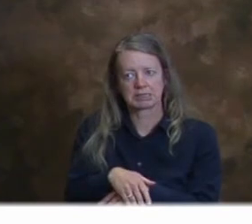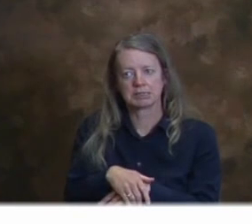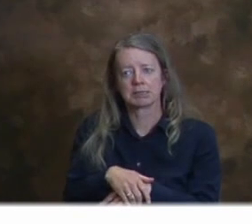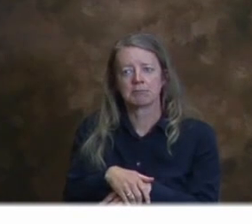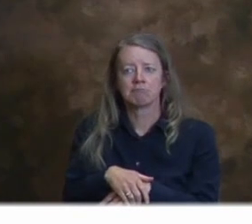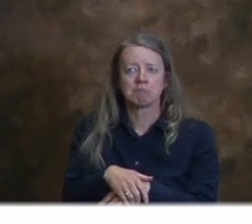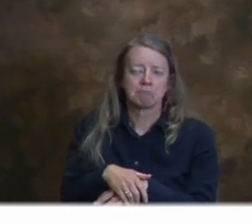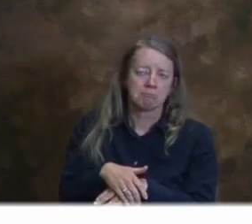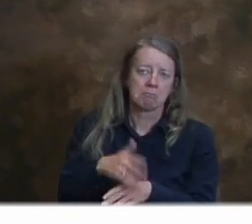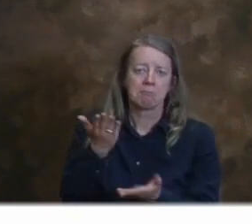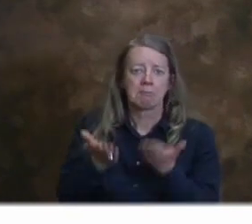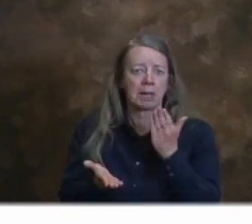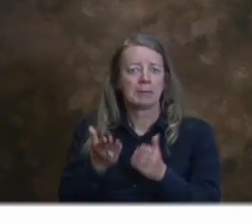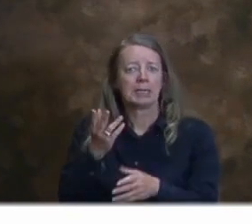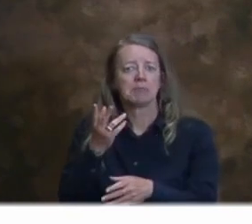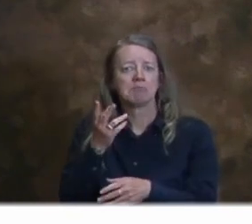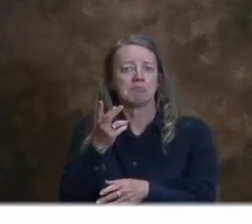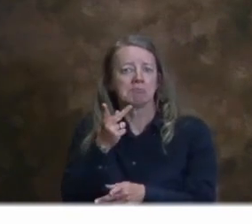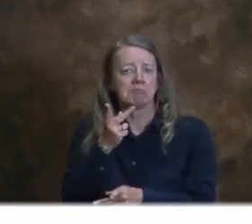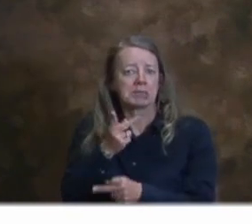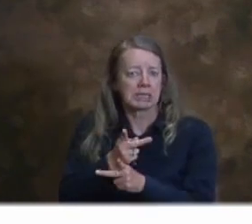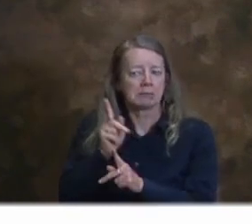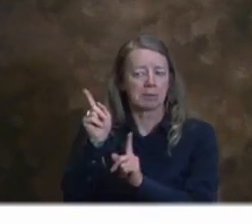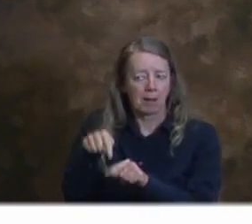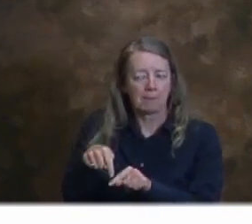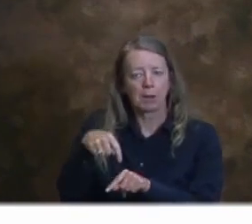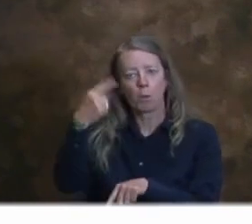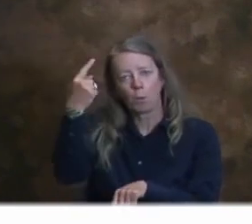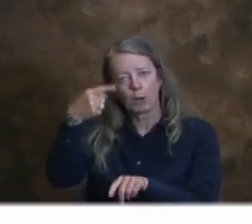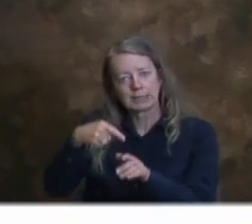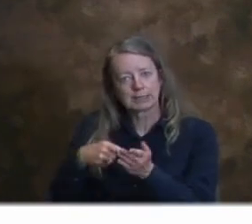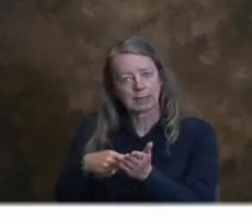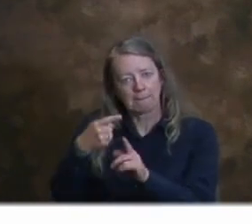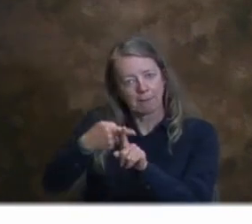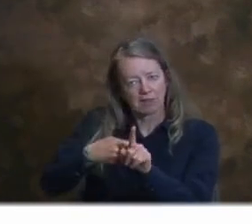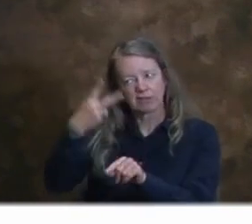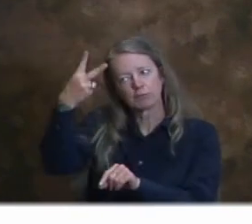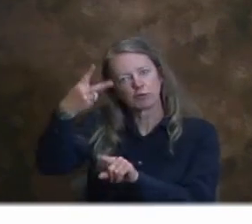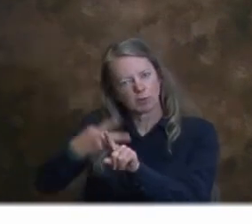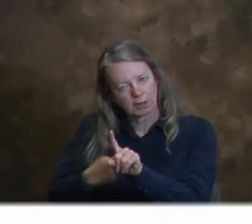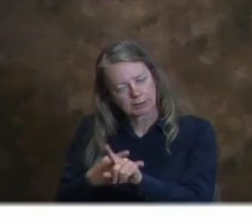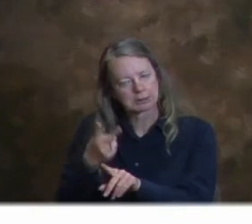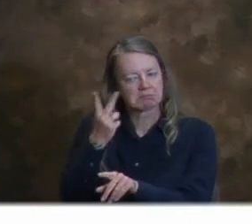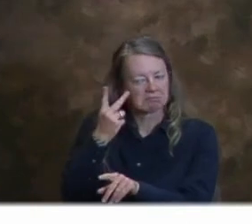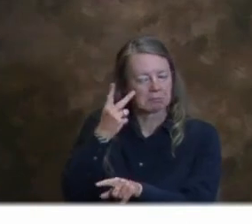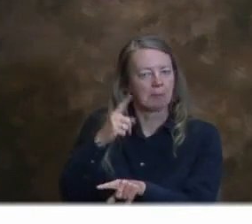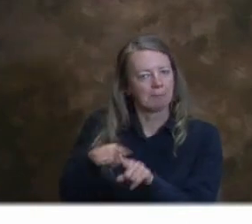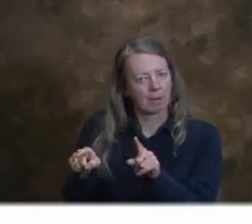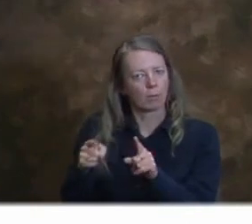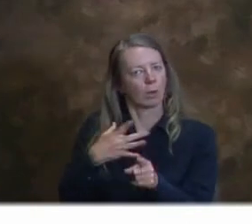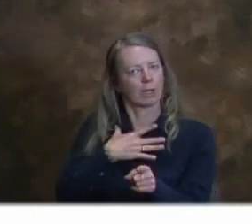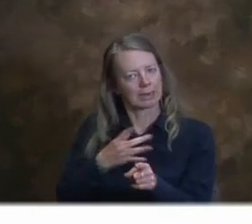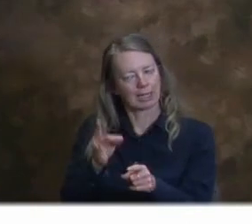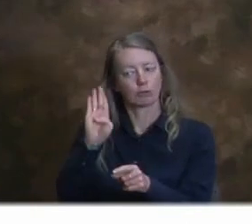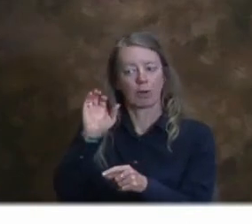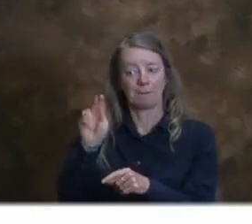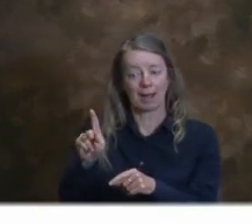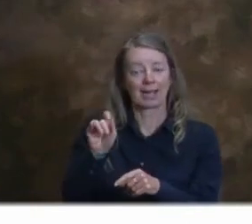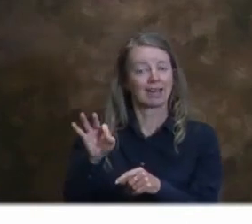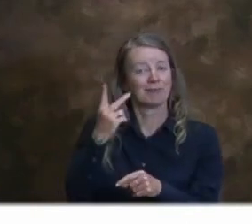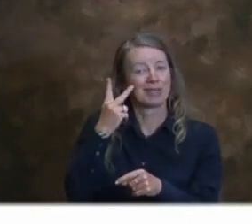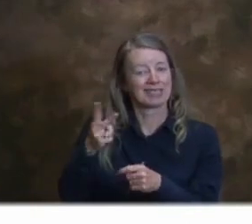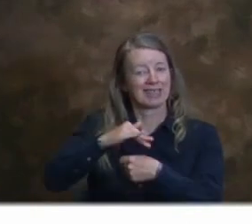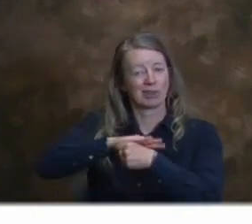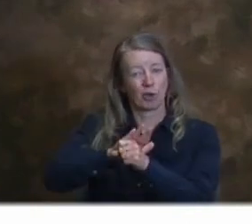about 1 to 2 months, but reserve the opportunity to provide more frequent briefings should the